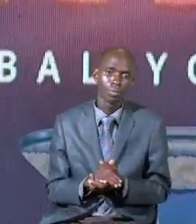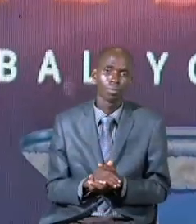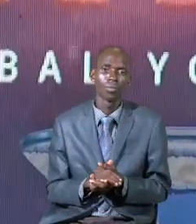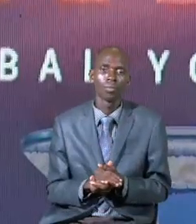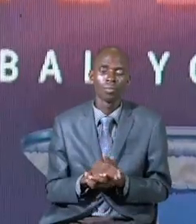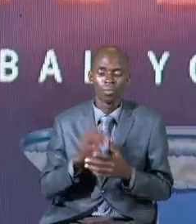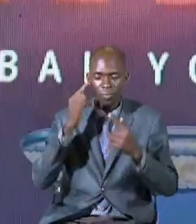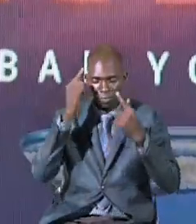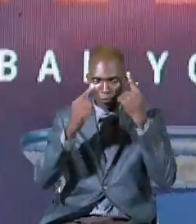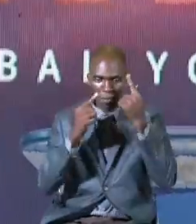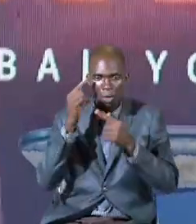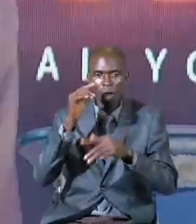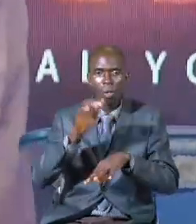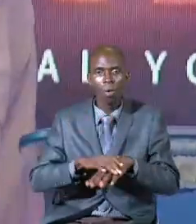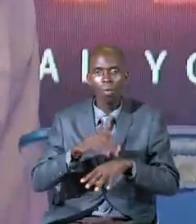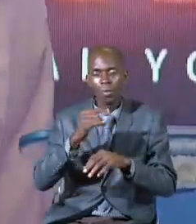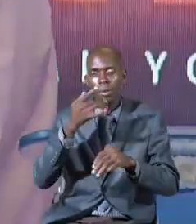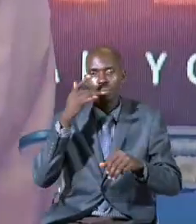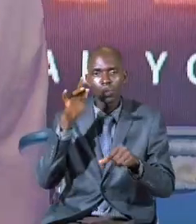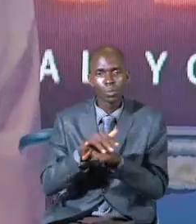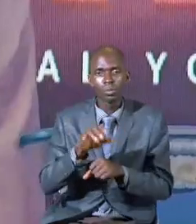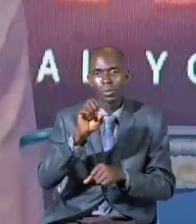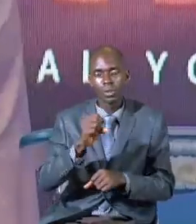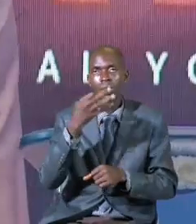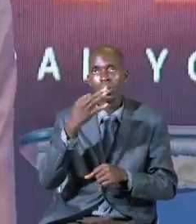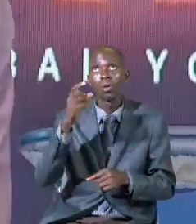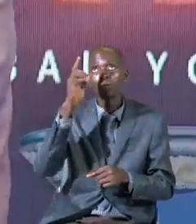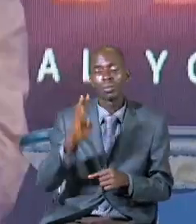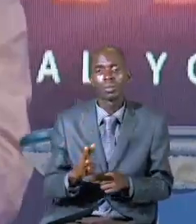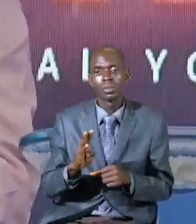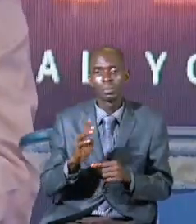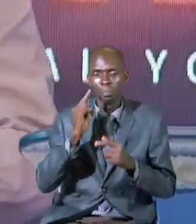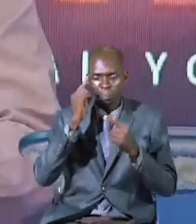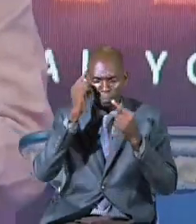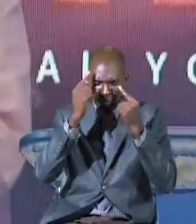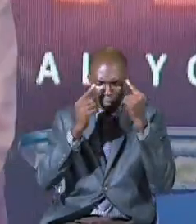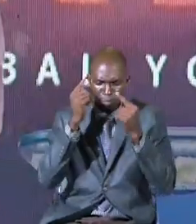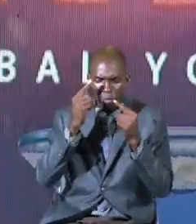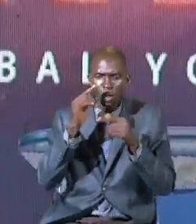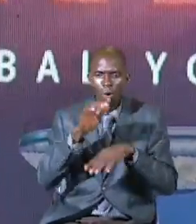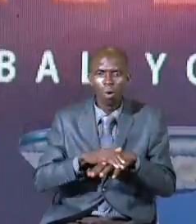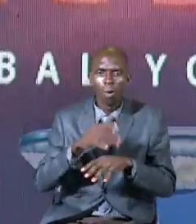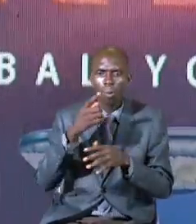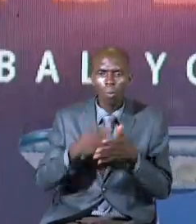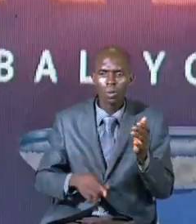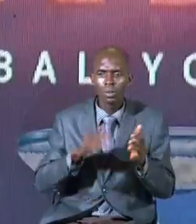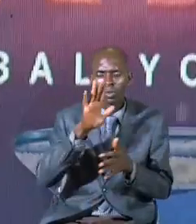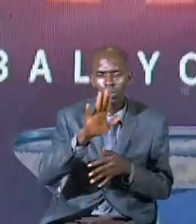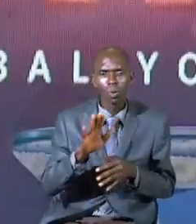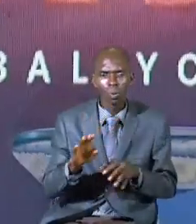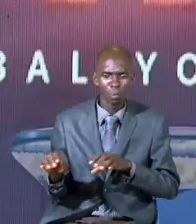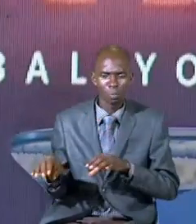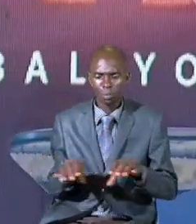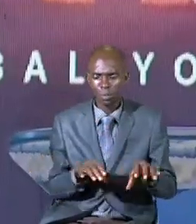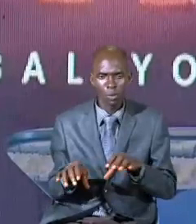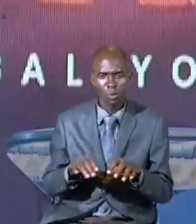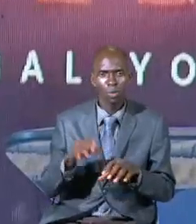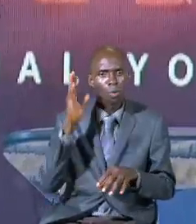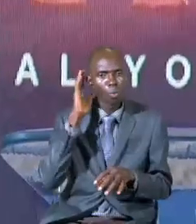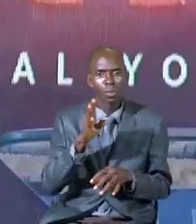God. I meditate on what my action will be on those promises of